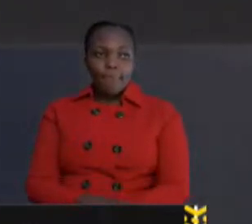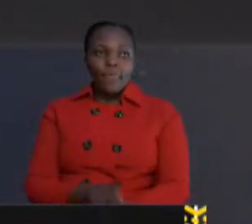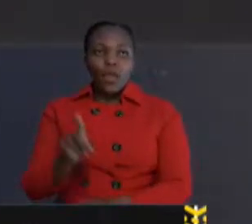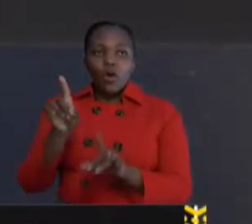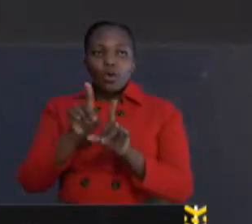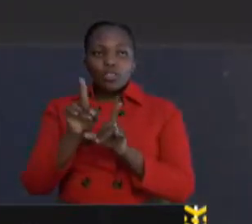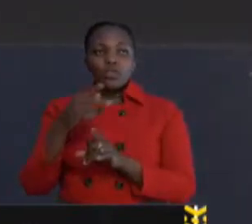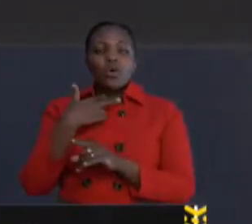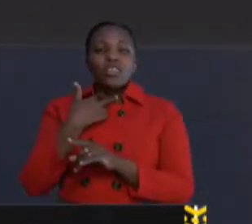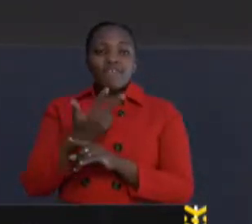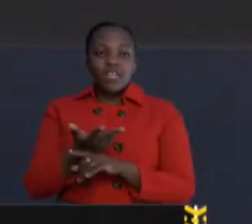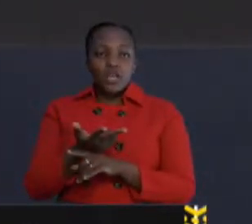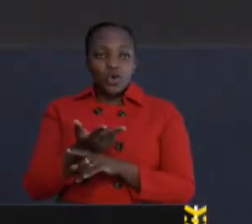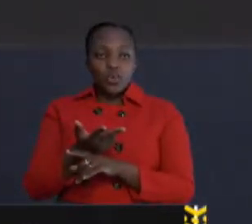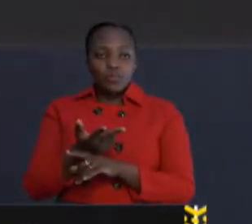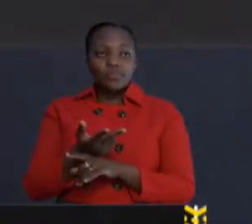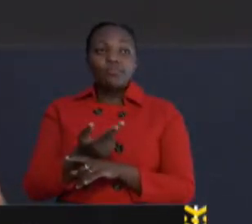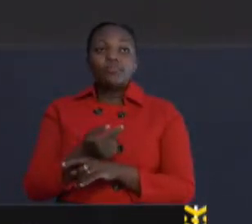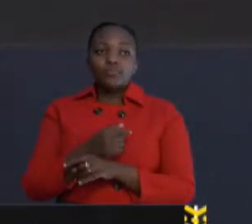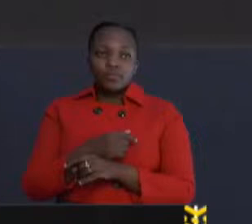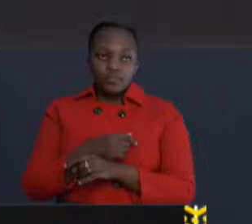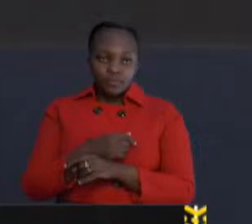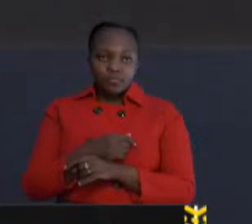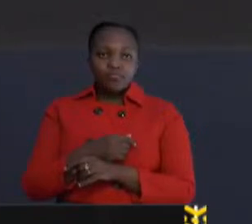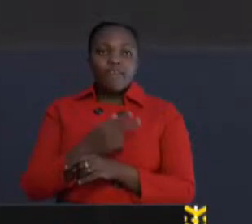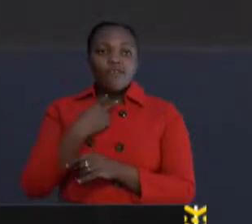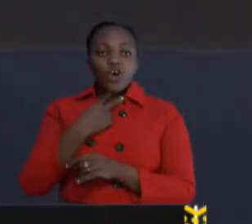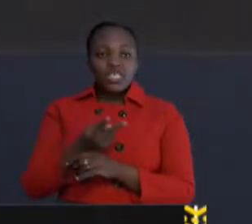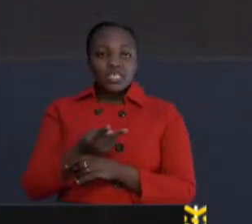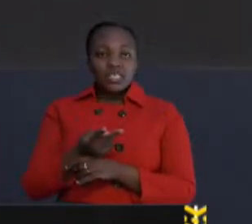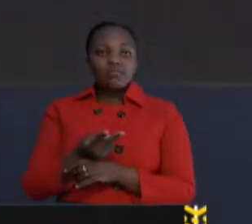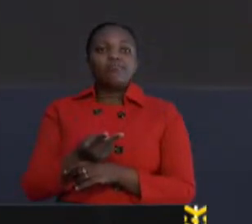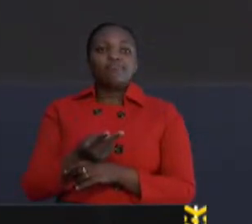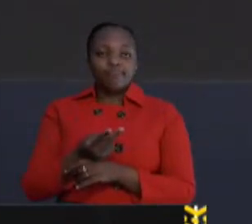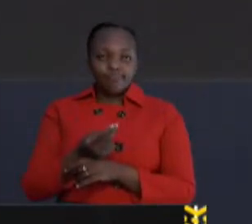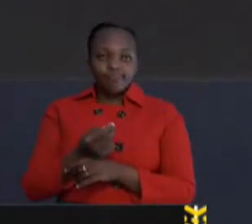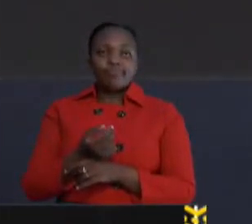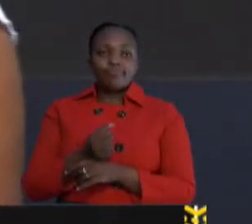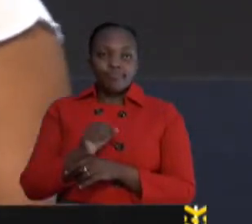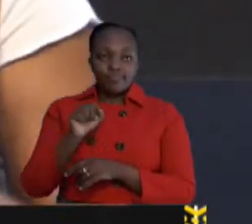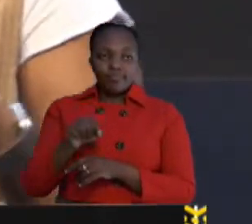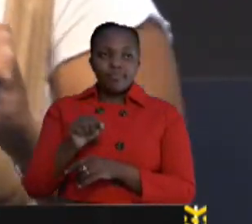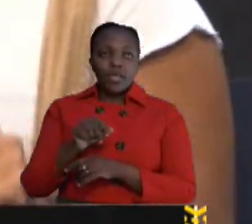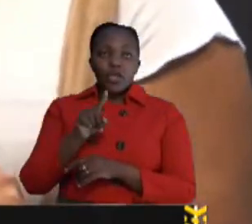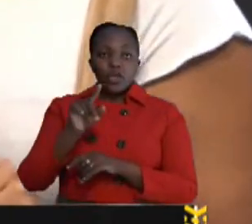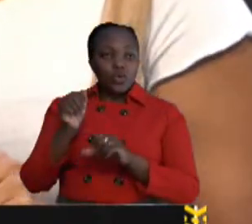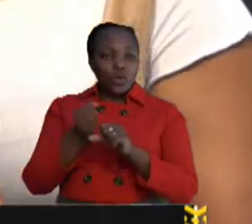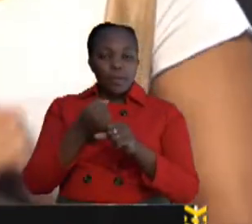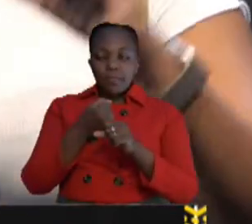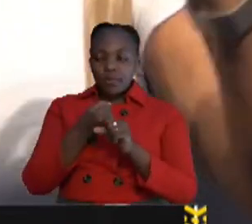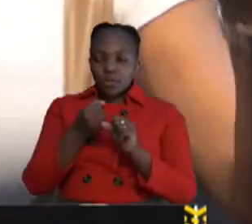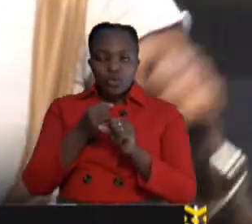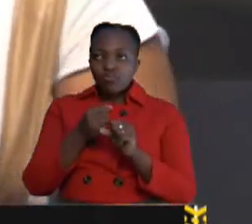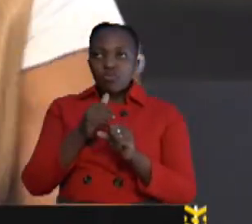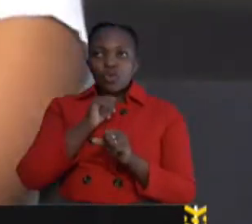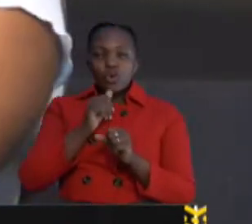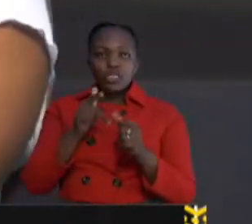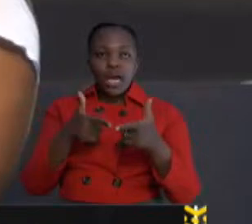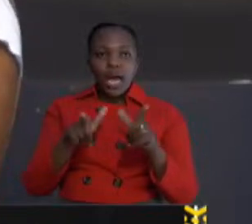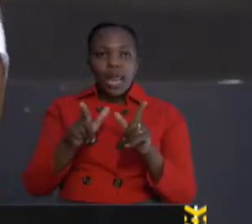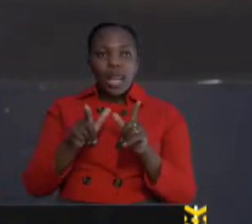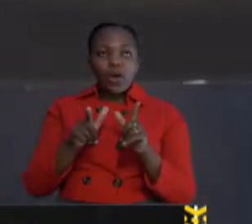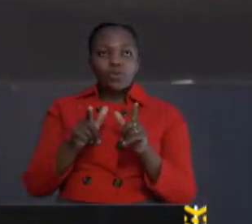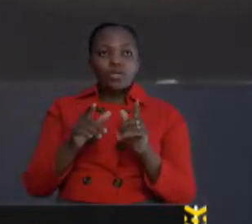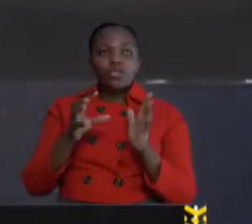copyright infringement. It is actually considered copyright infringement. So you're not allowed to repost other